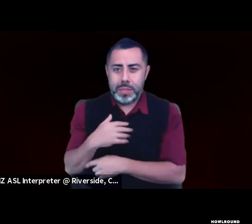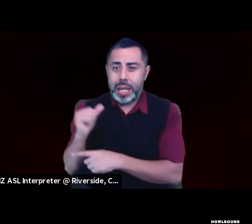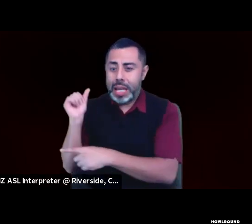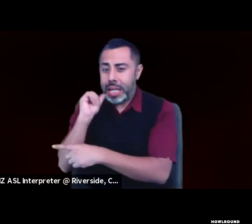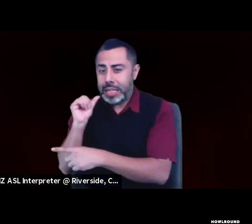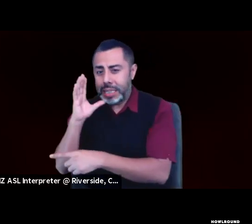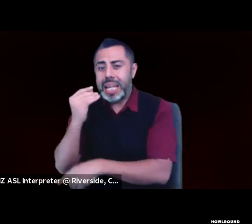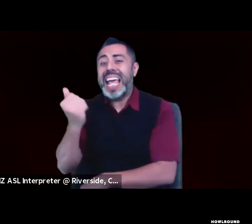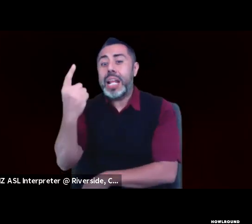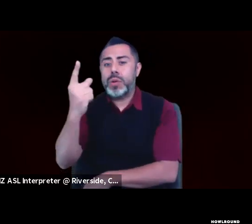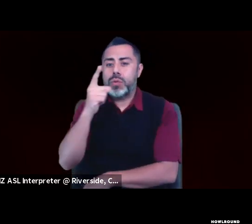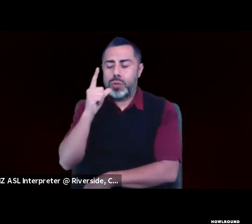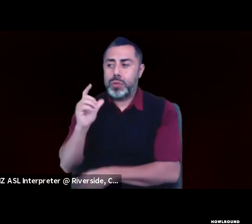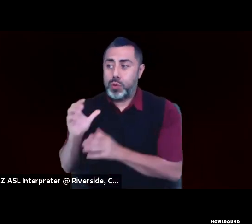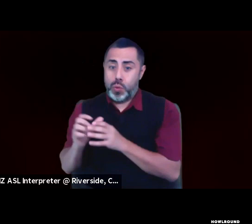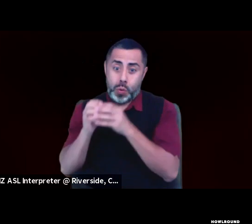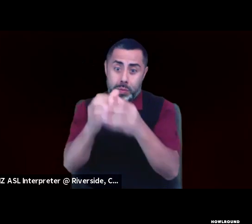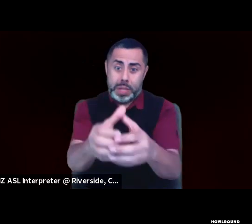Dakota side.